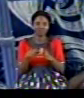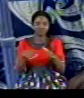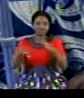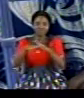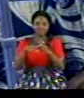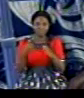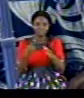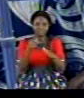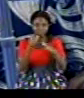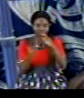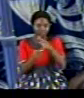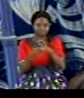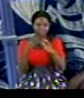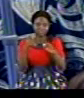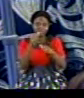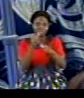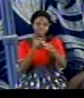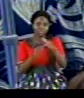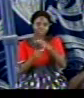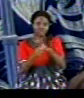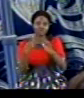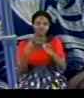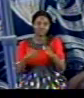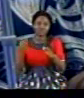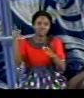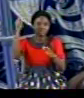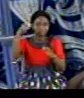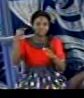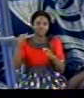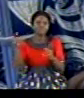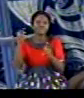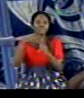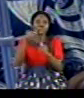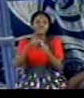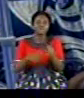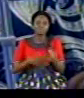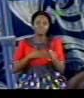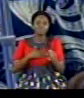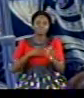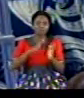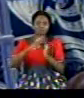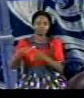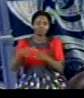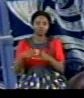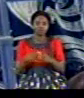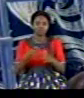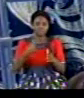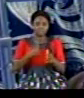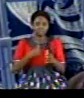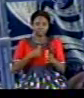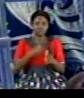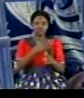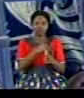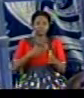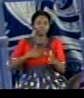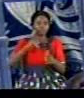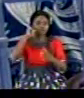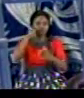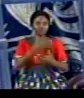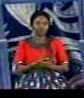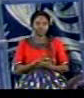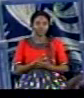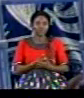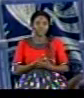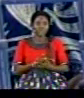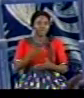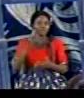the rain, everybody leave the field to sides. Me and my daughter alone was stay